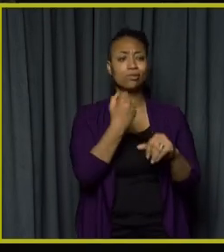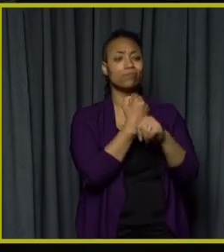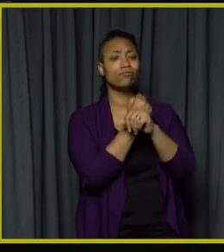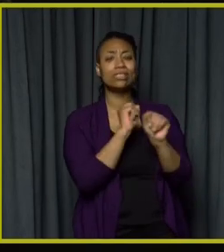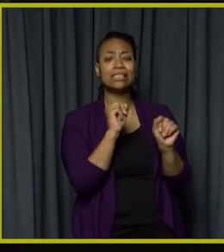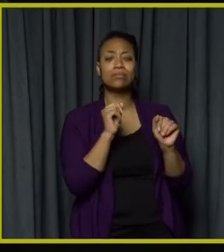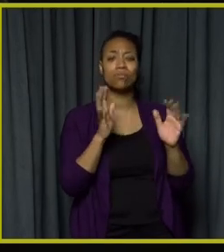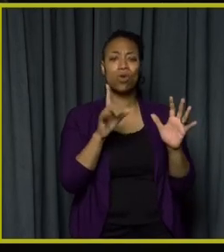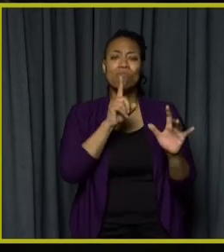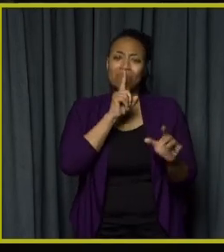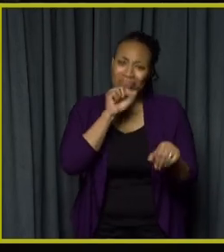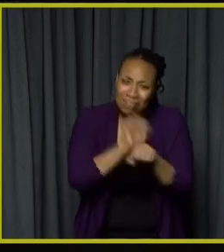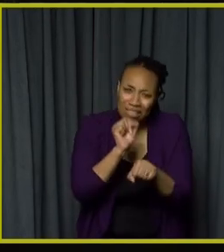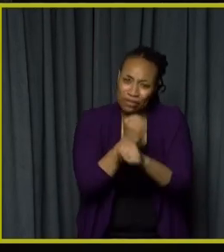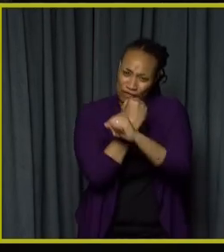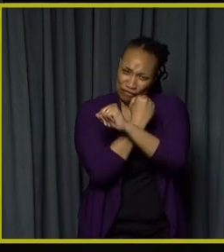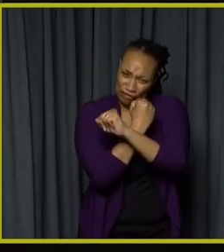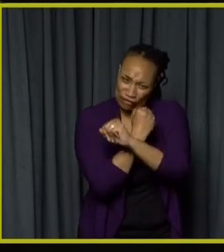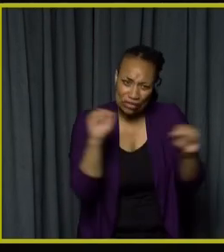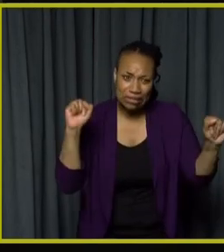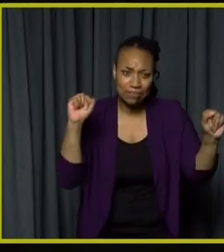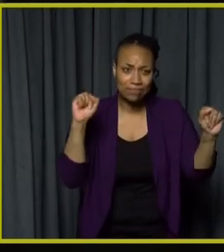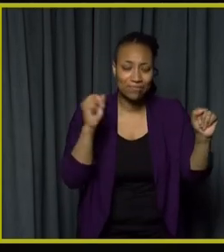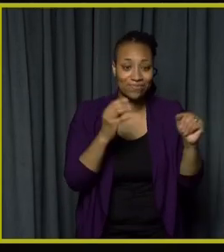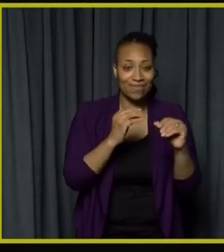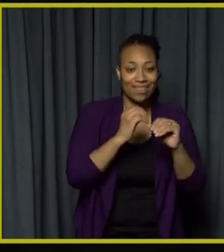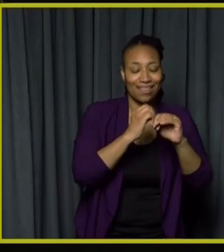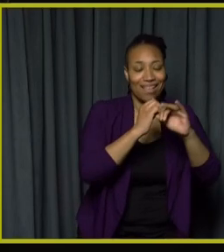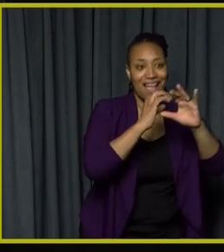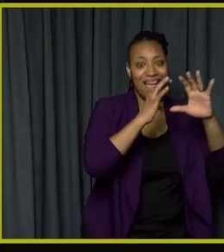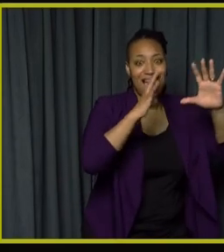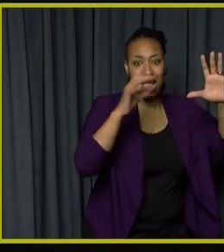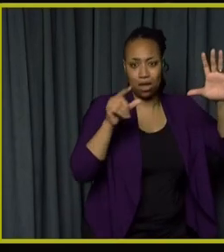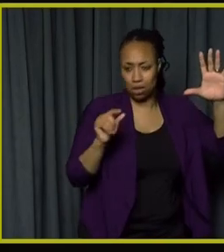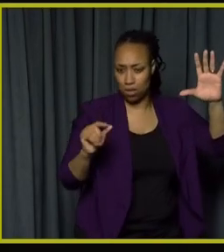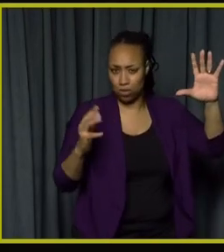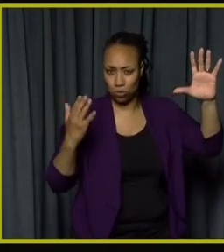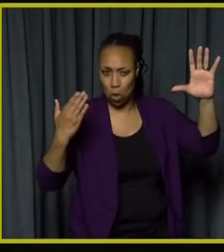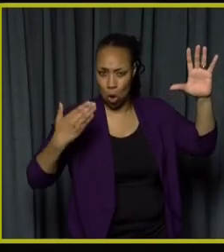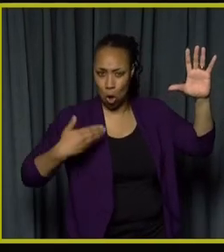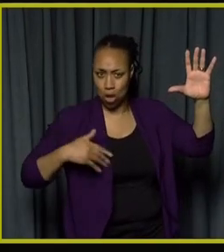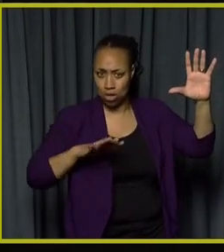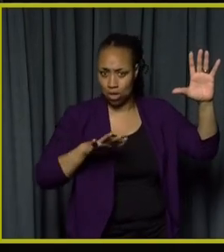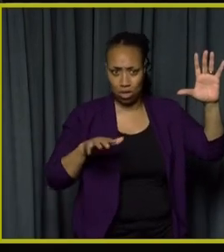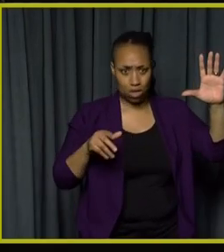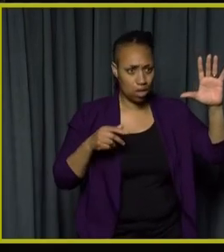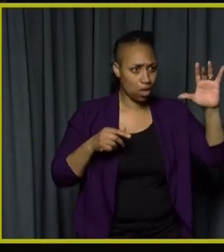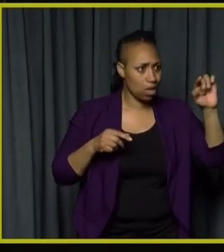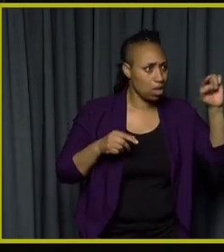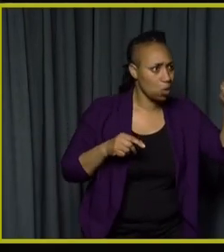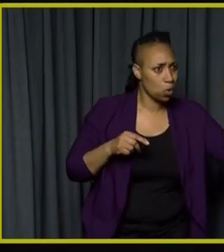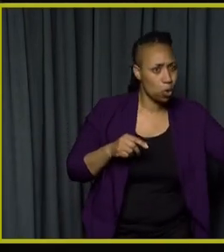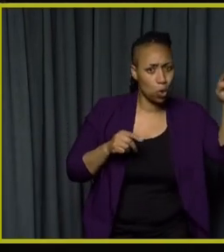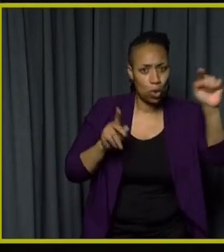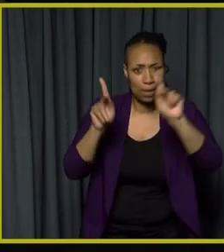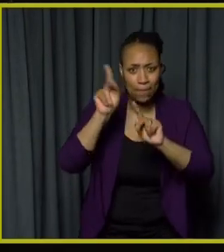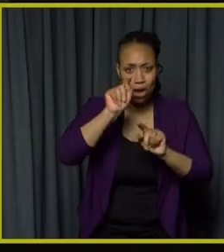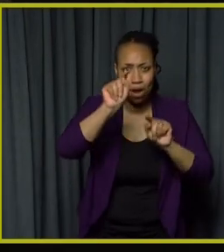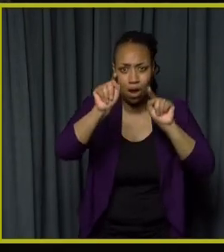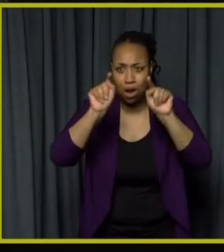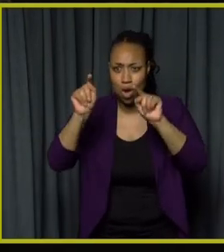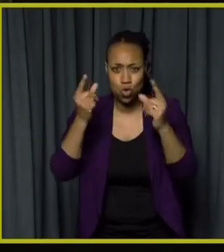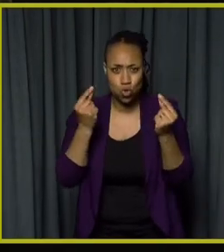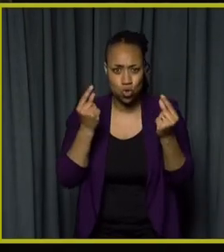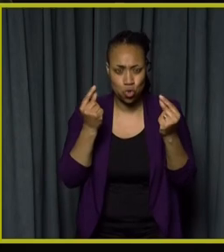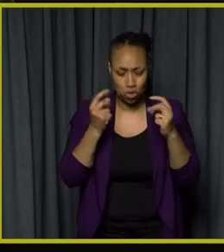light in dark places. And that means each of us in this moment needs to take some inventory of our own time on